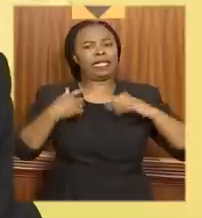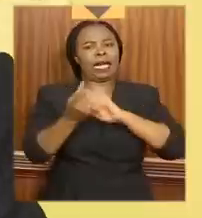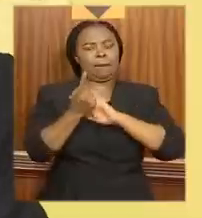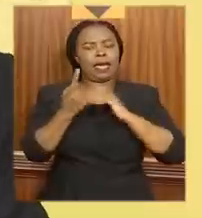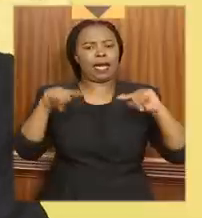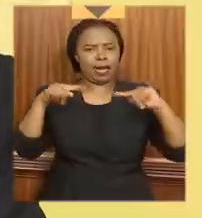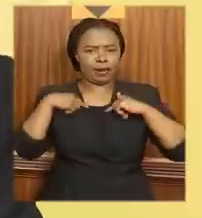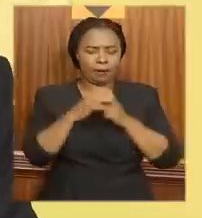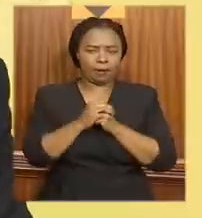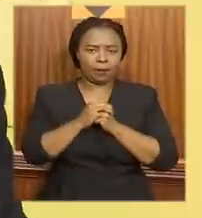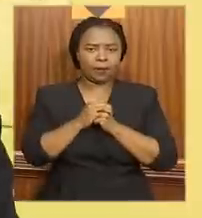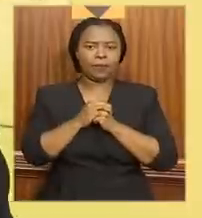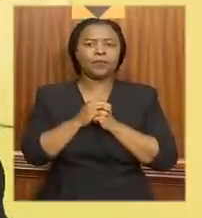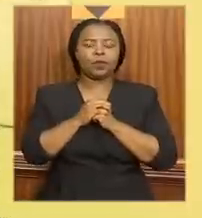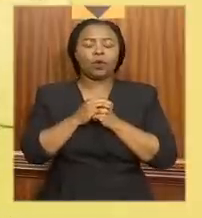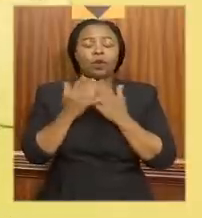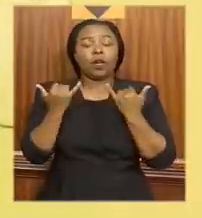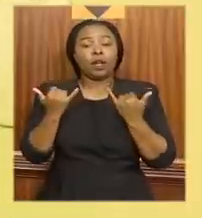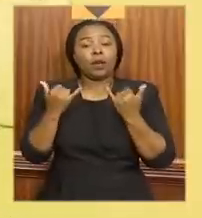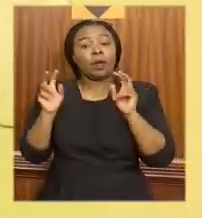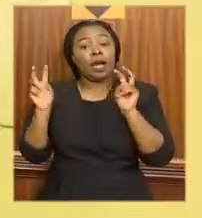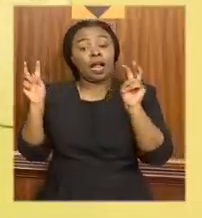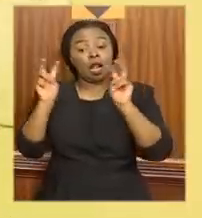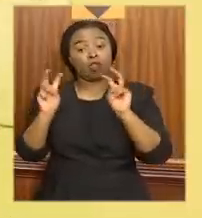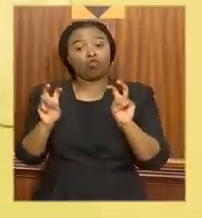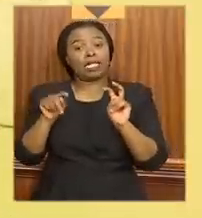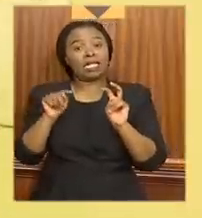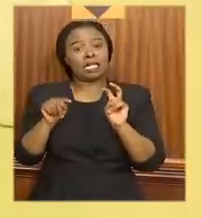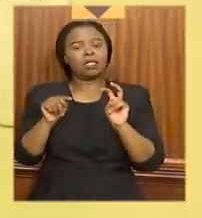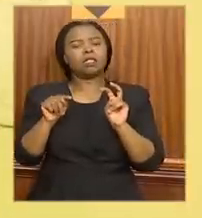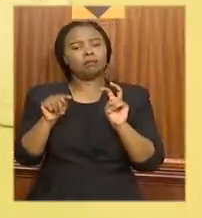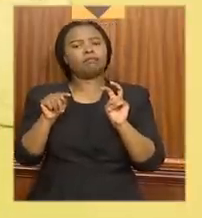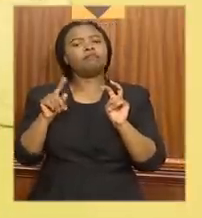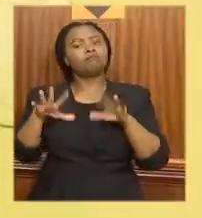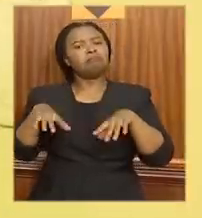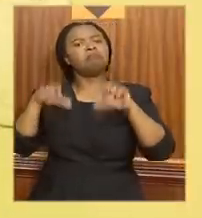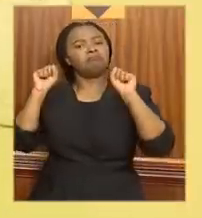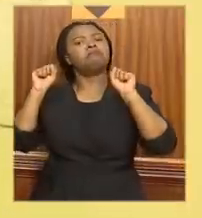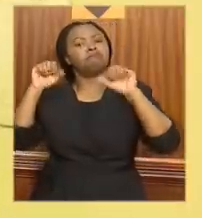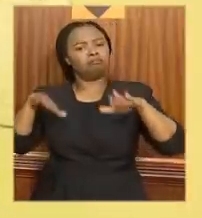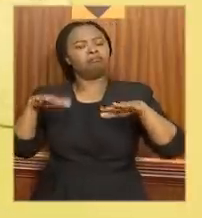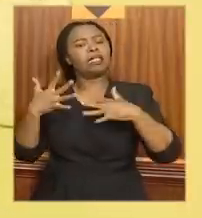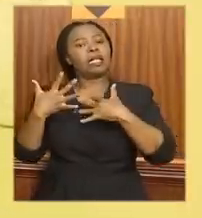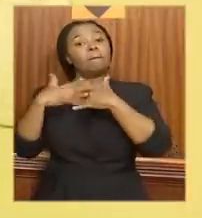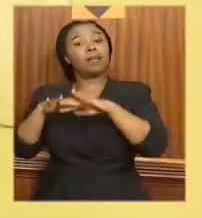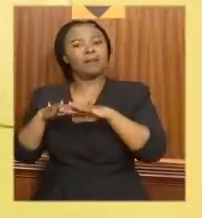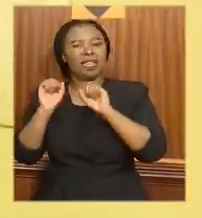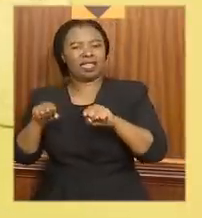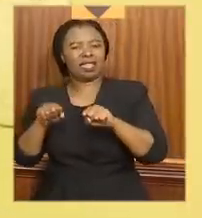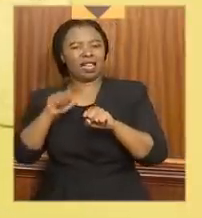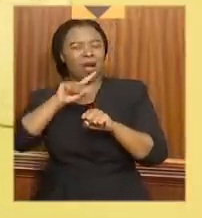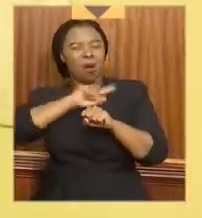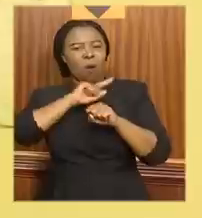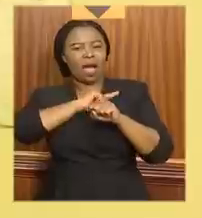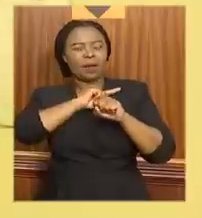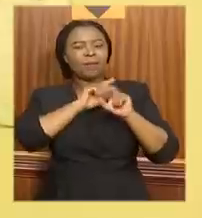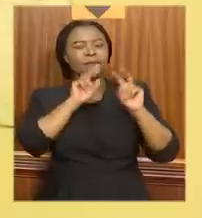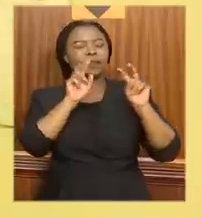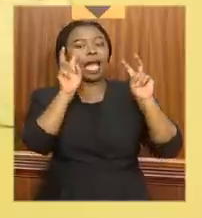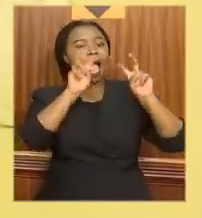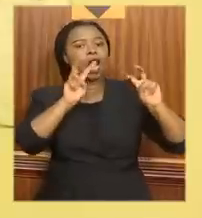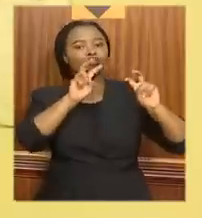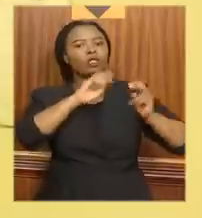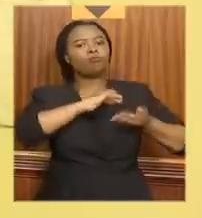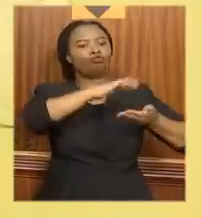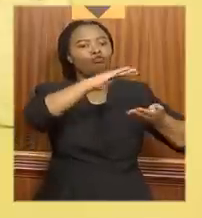Eskom has to implement load shedding to prevent the electricity grid from collapsing and